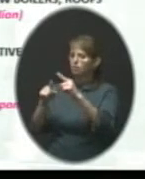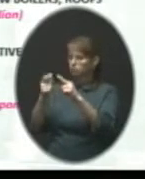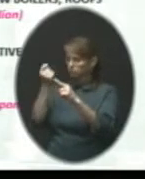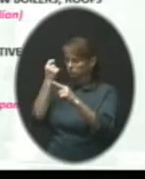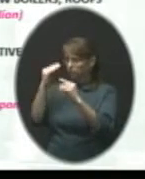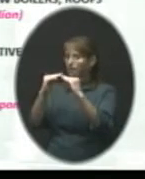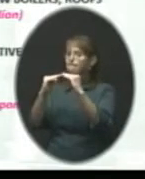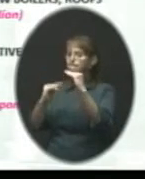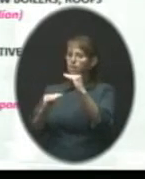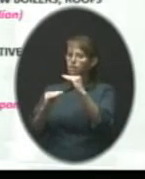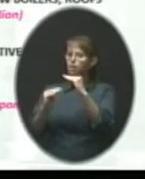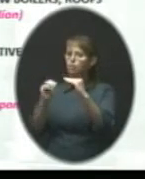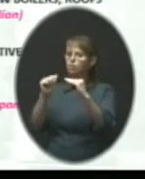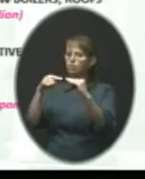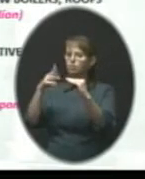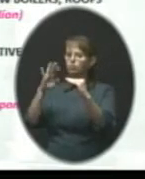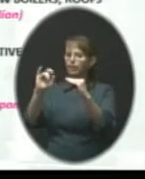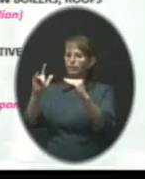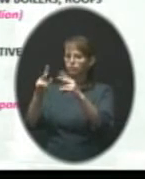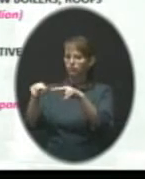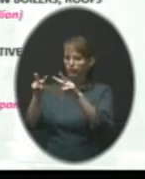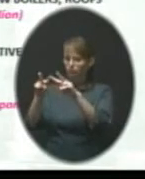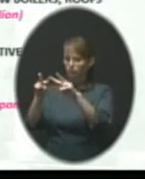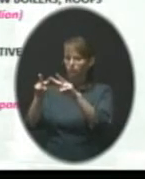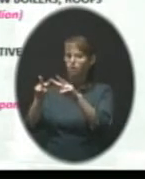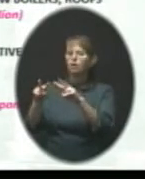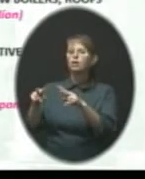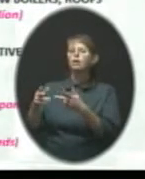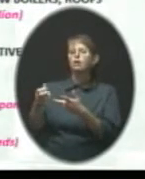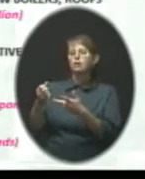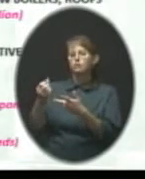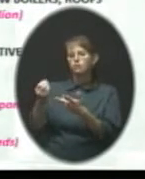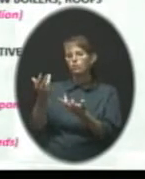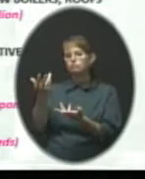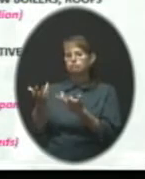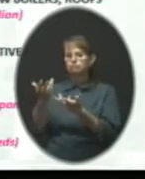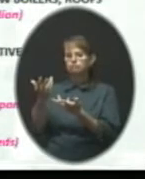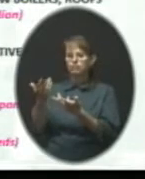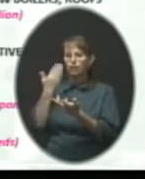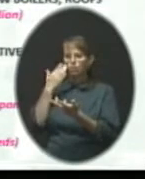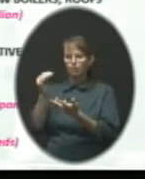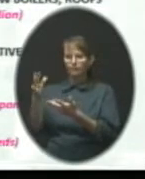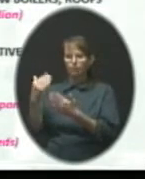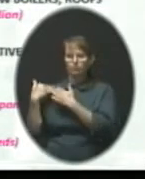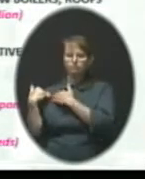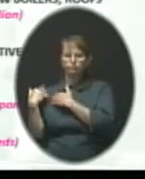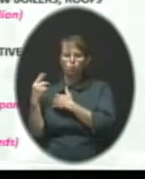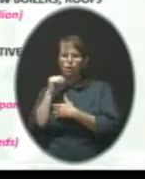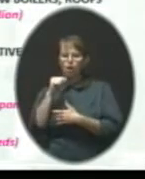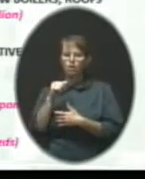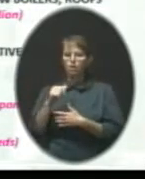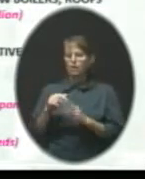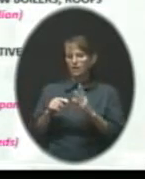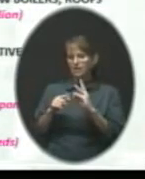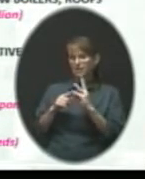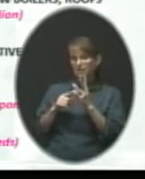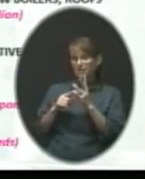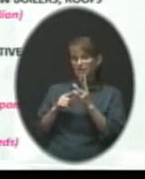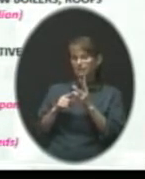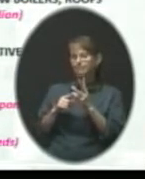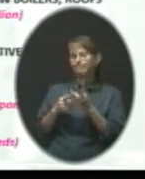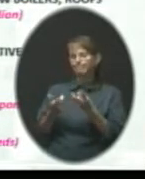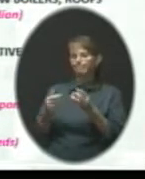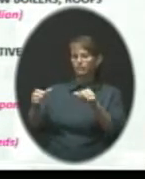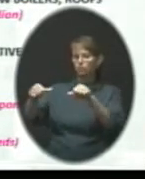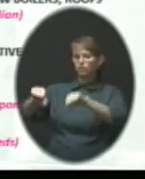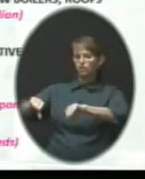up to the board to decide if that risks any fiduciary responsibility or not. And the sixth option is reject the offer and keep the property